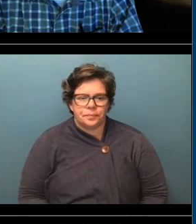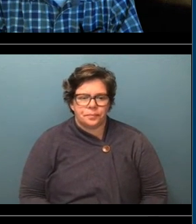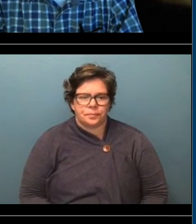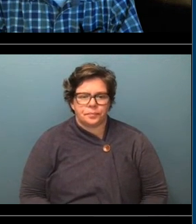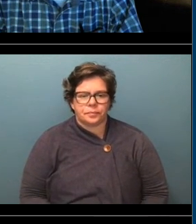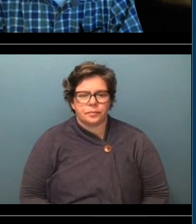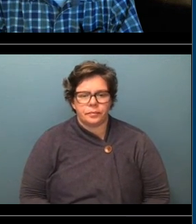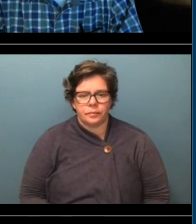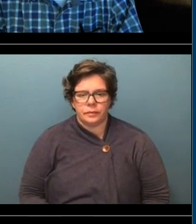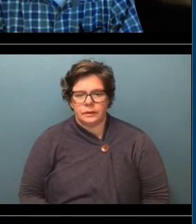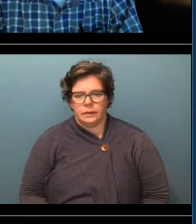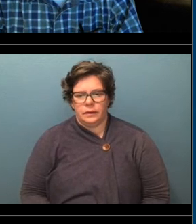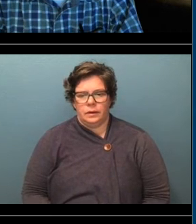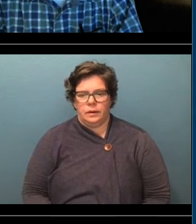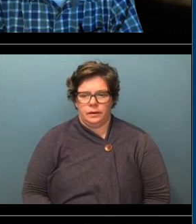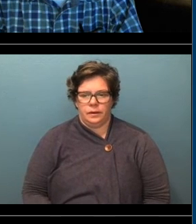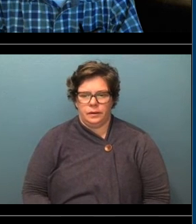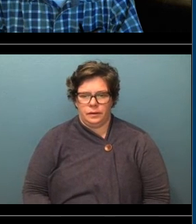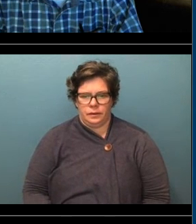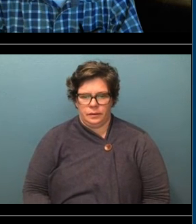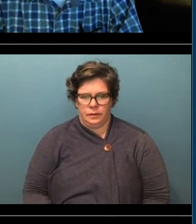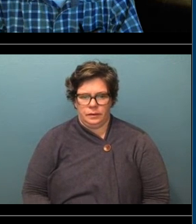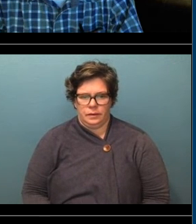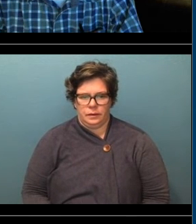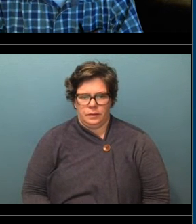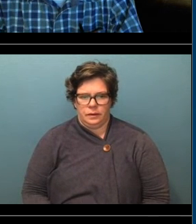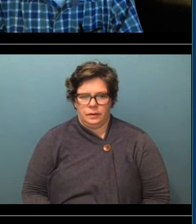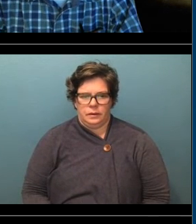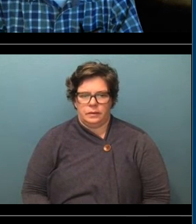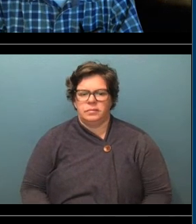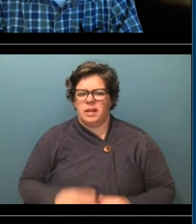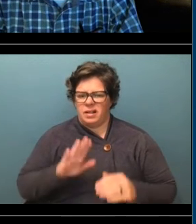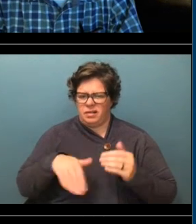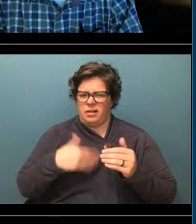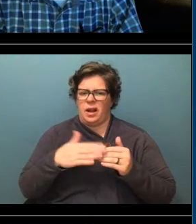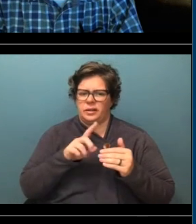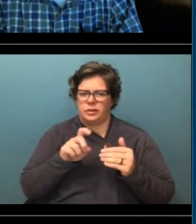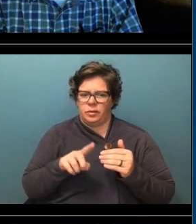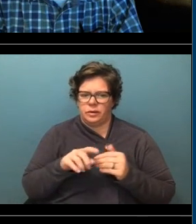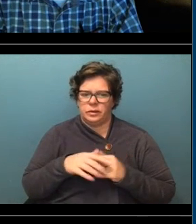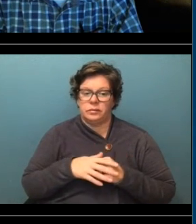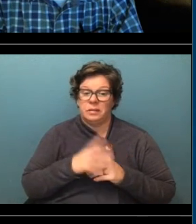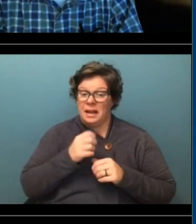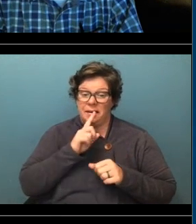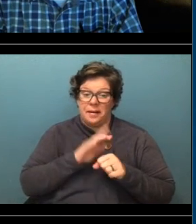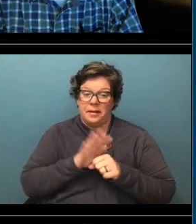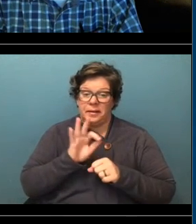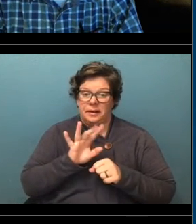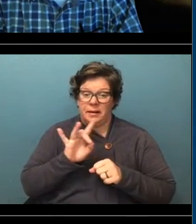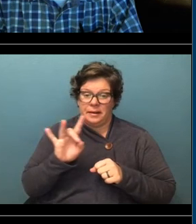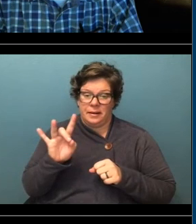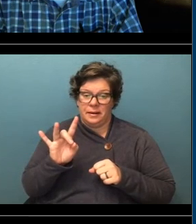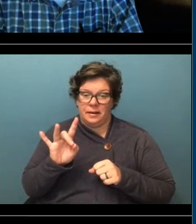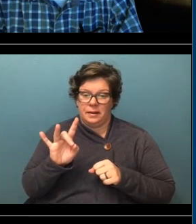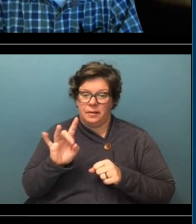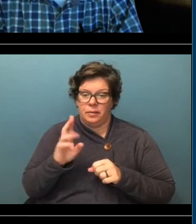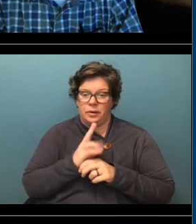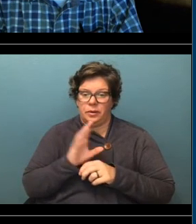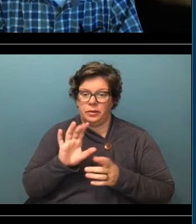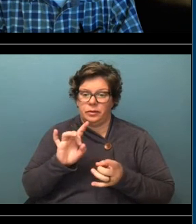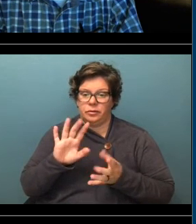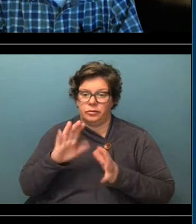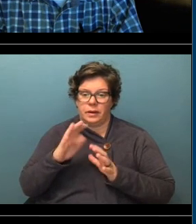Is there a guarantee 988 will utilize crisis teams more than police? For example, Region 1 is losing state funding. What happens